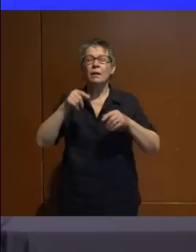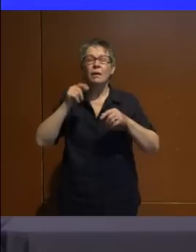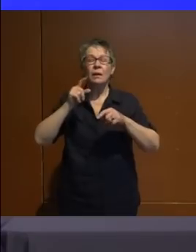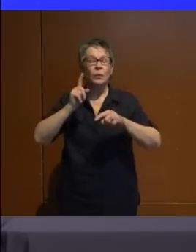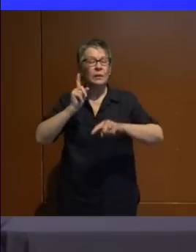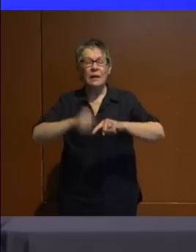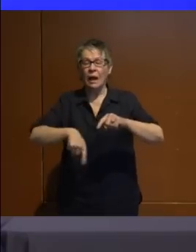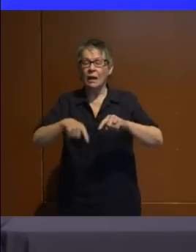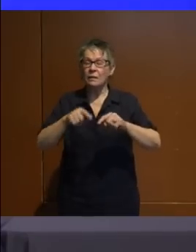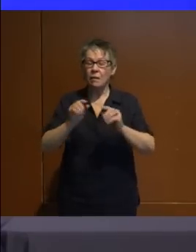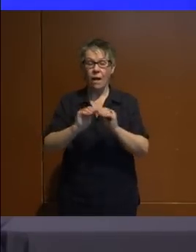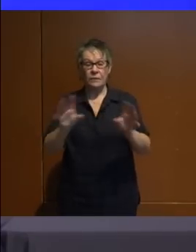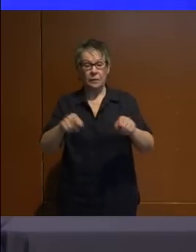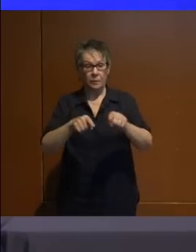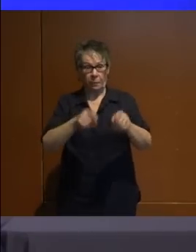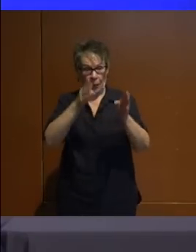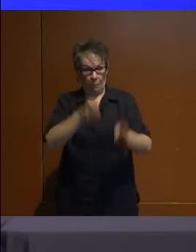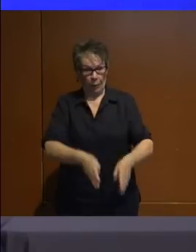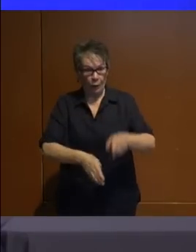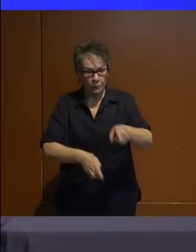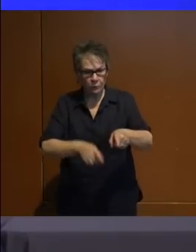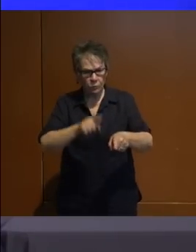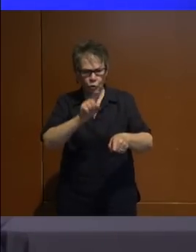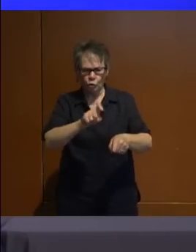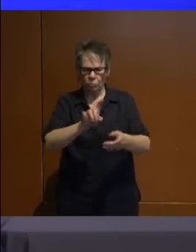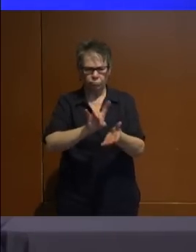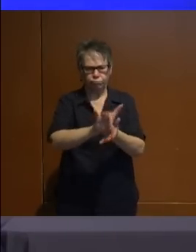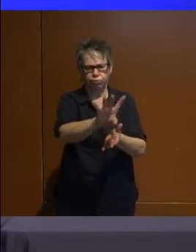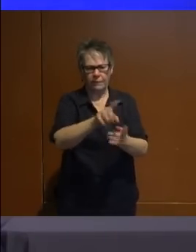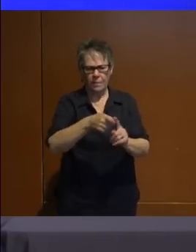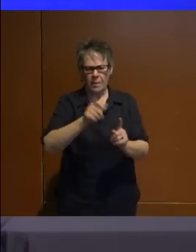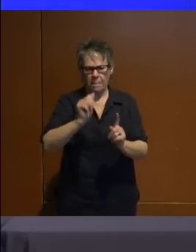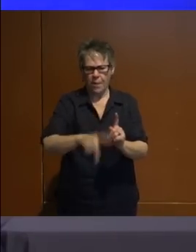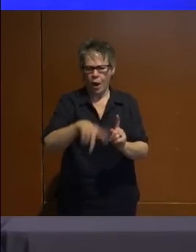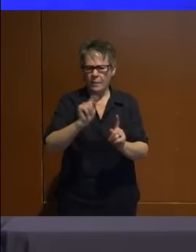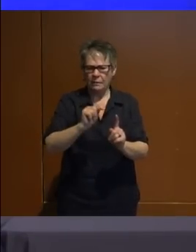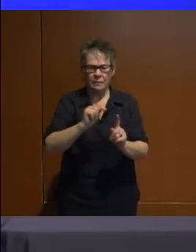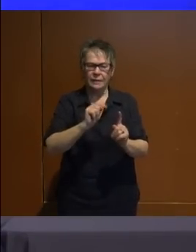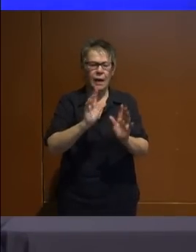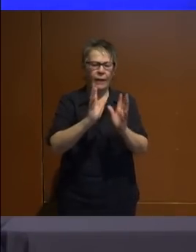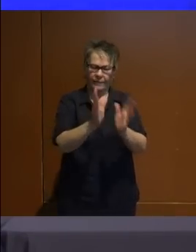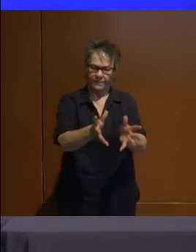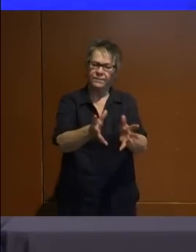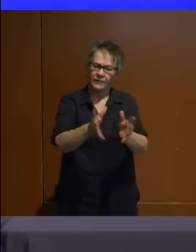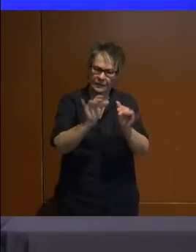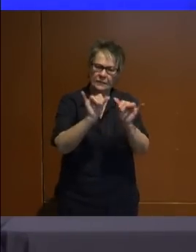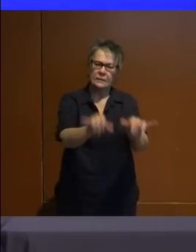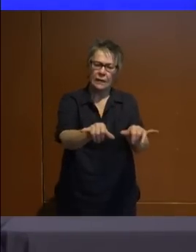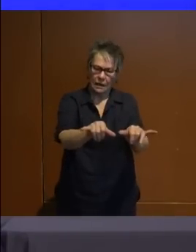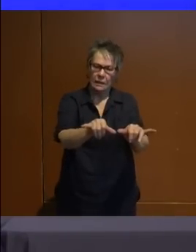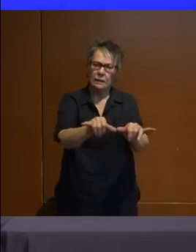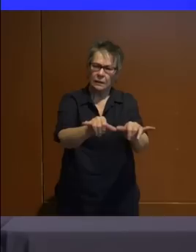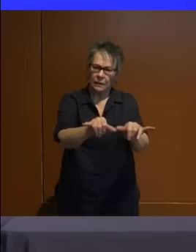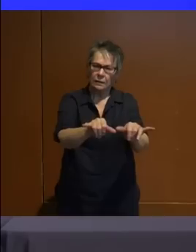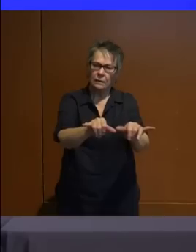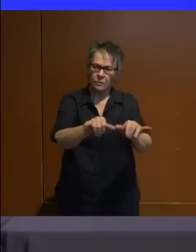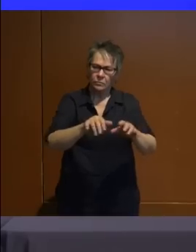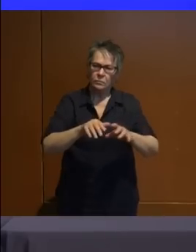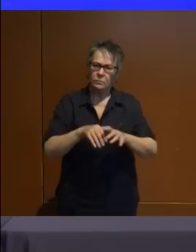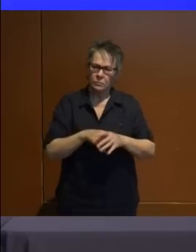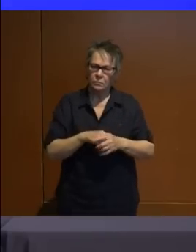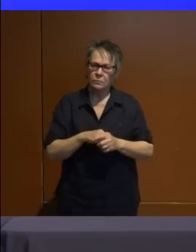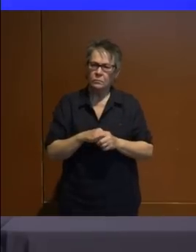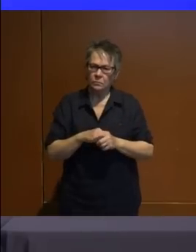we're exploring all options with respect to those other forms of activity. Excellent. So you'll report that, at least back to Daniel,